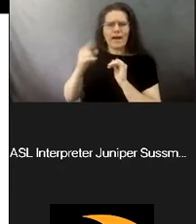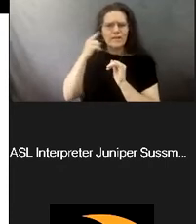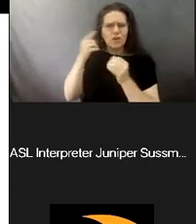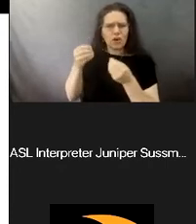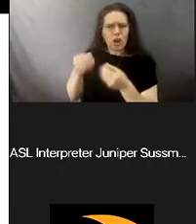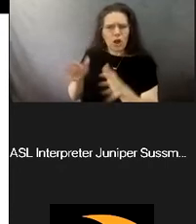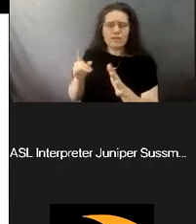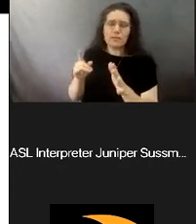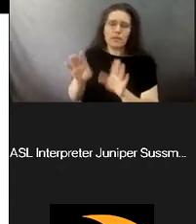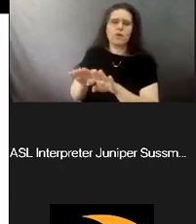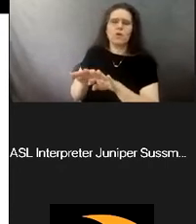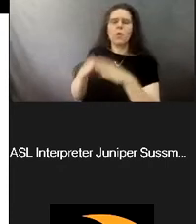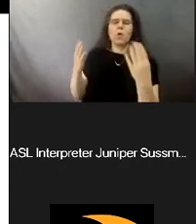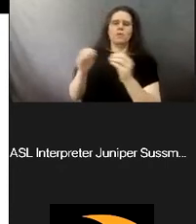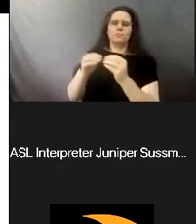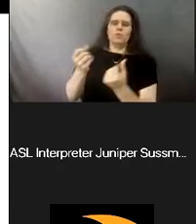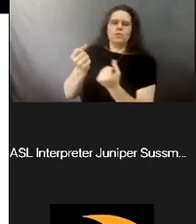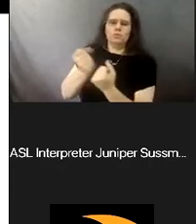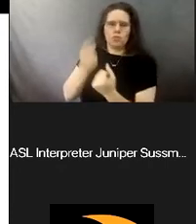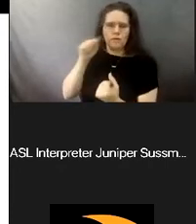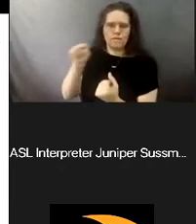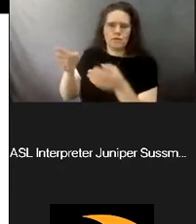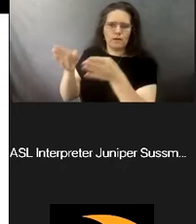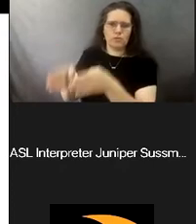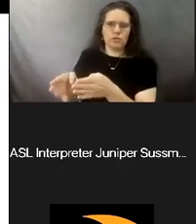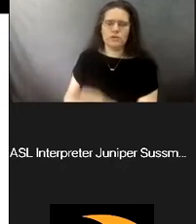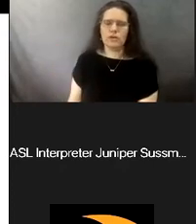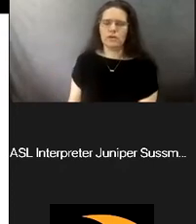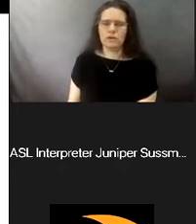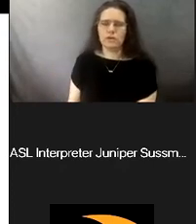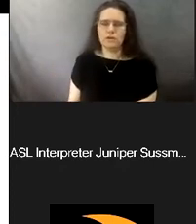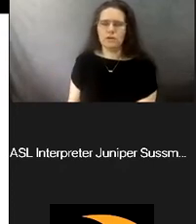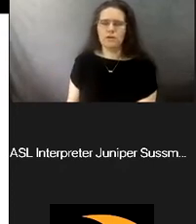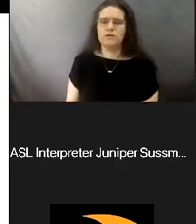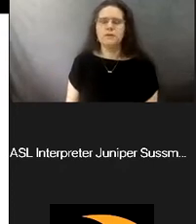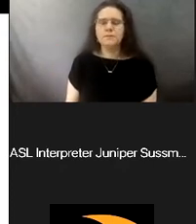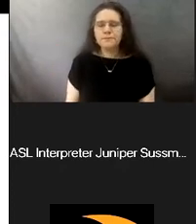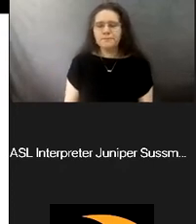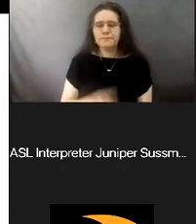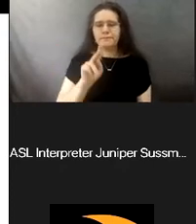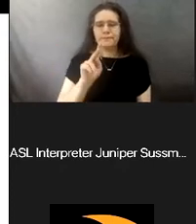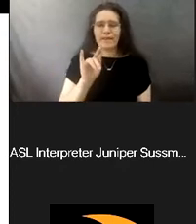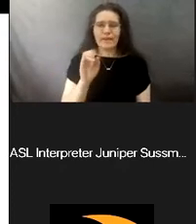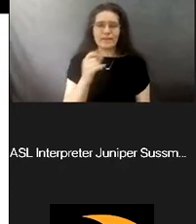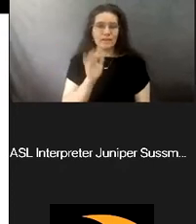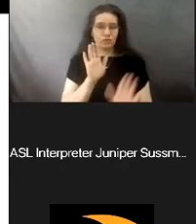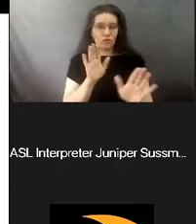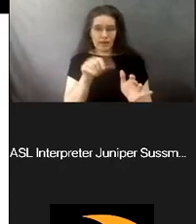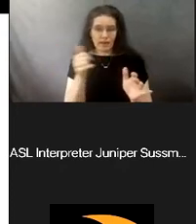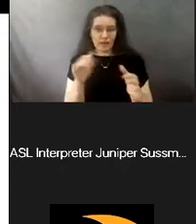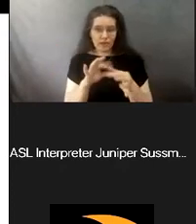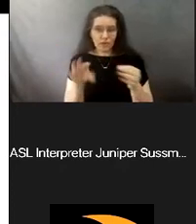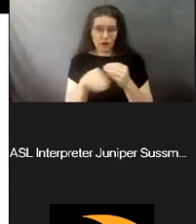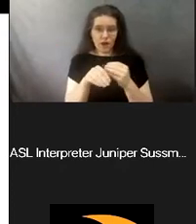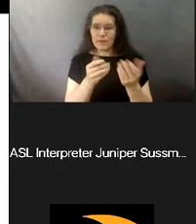relief. Great. Any other comments from panelists? Otherwise, I will move on to the next